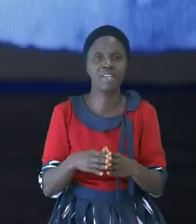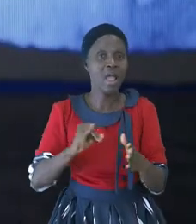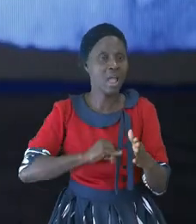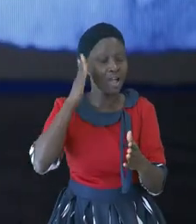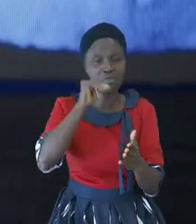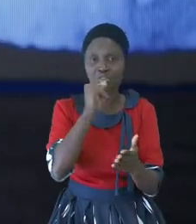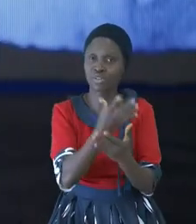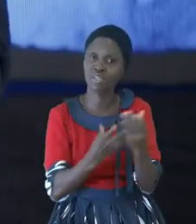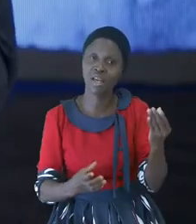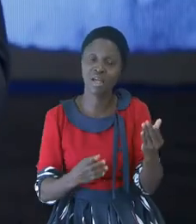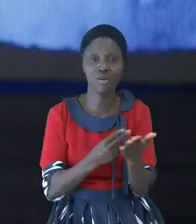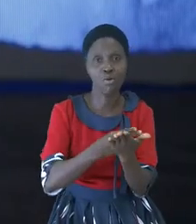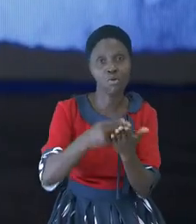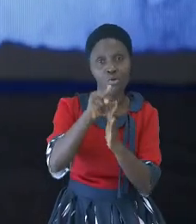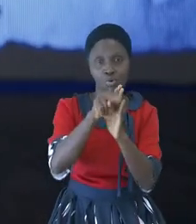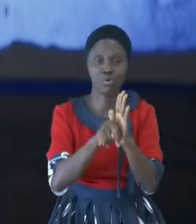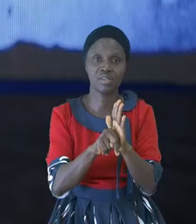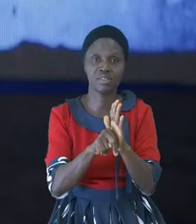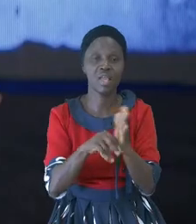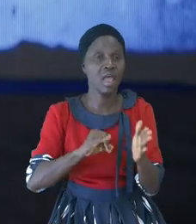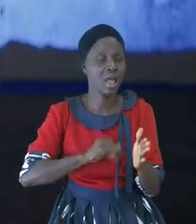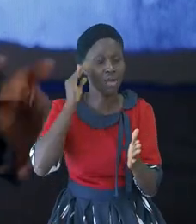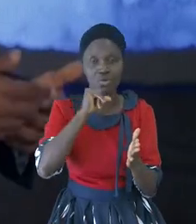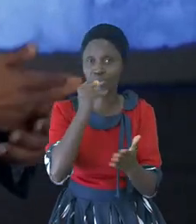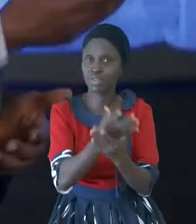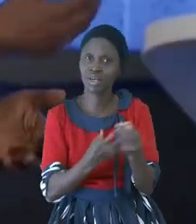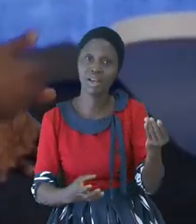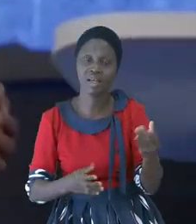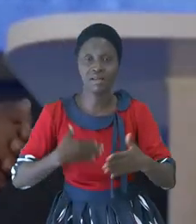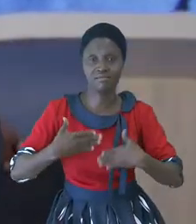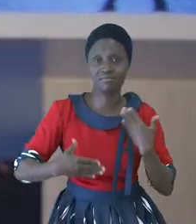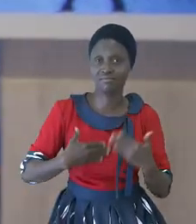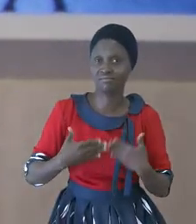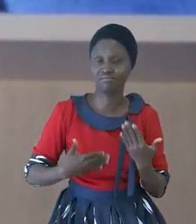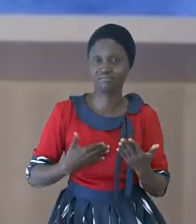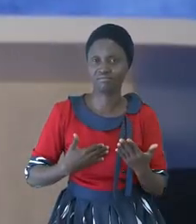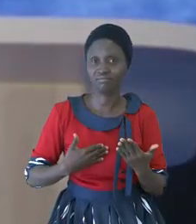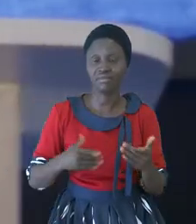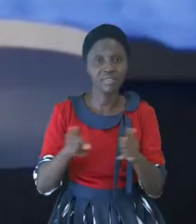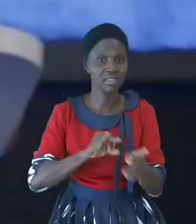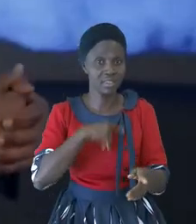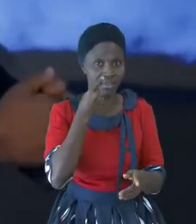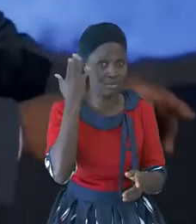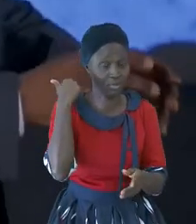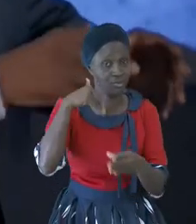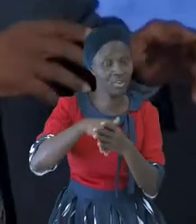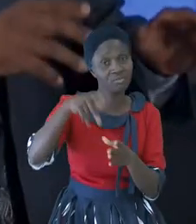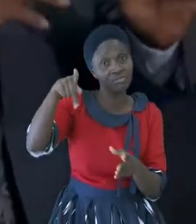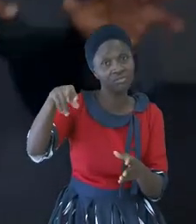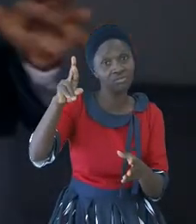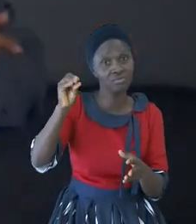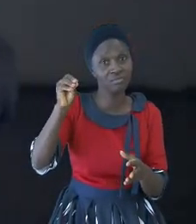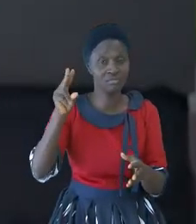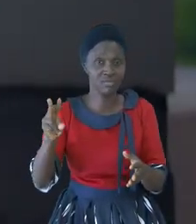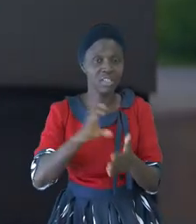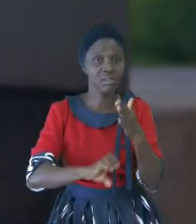I will not lack happiness. Now, as I said recently in Proverbs 17 verse 22, that a